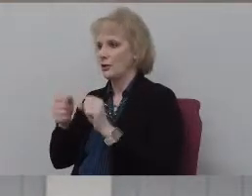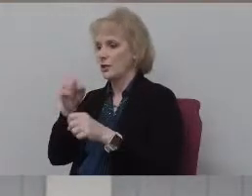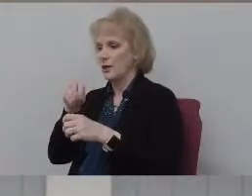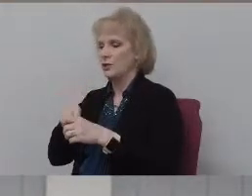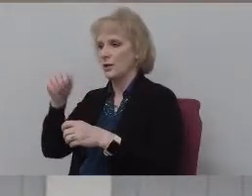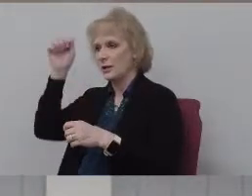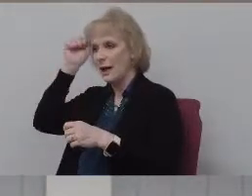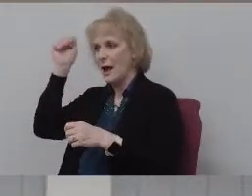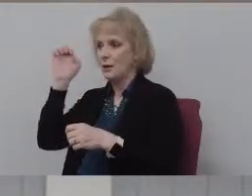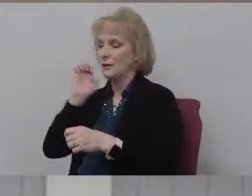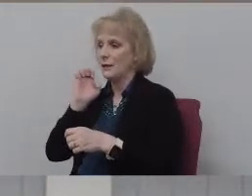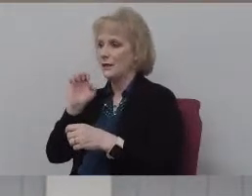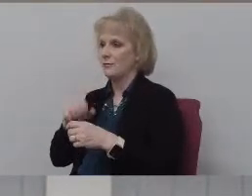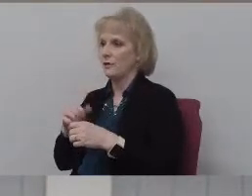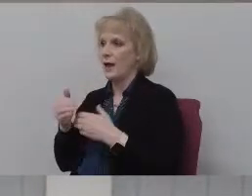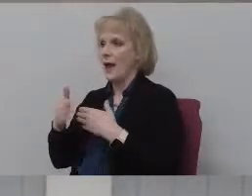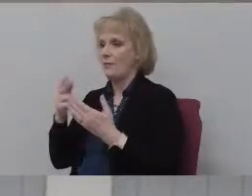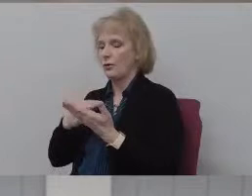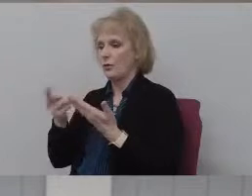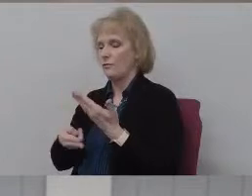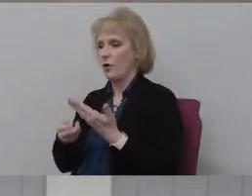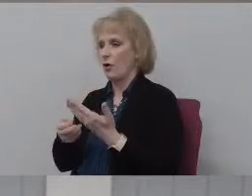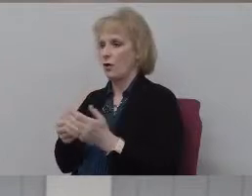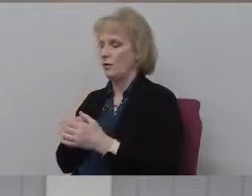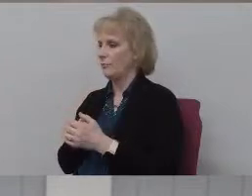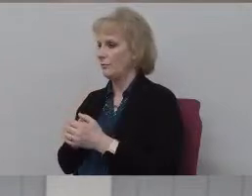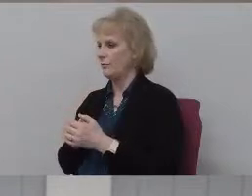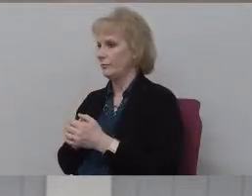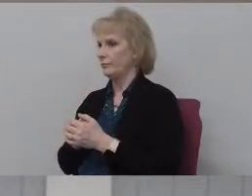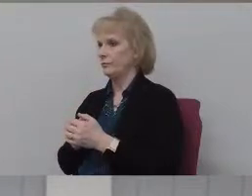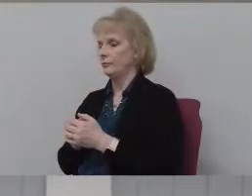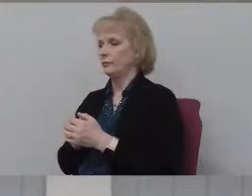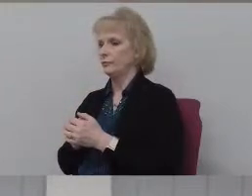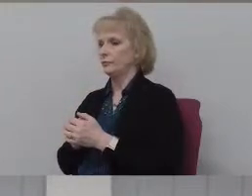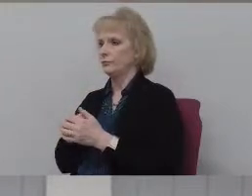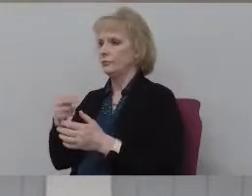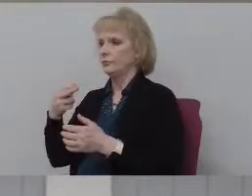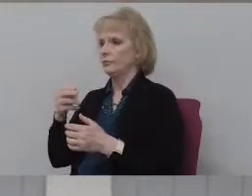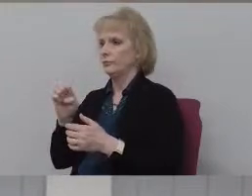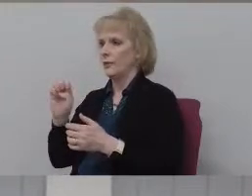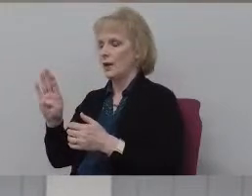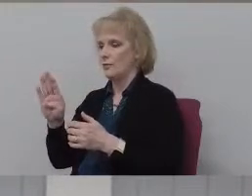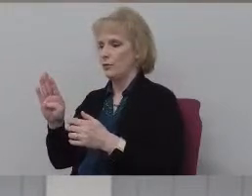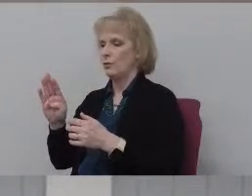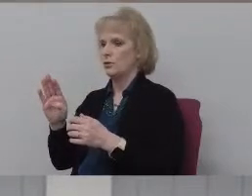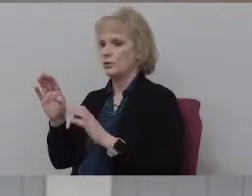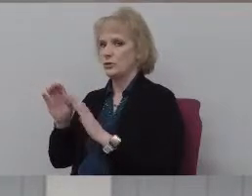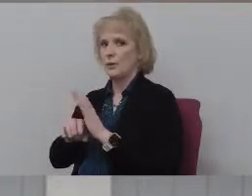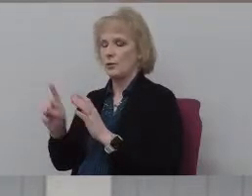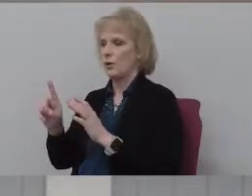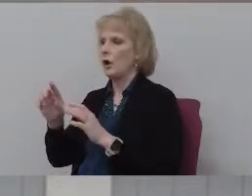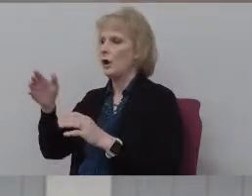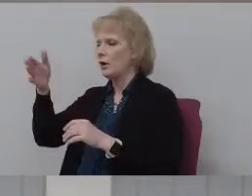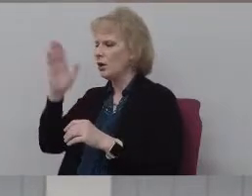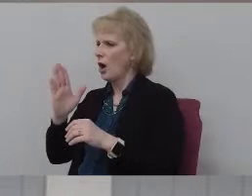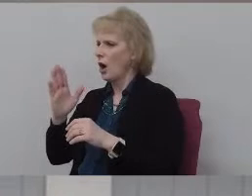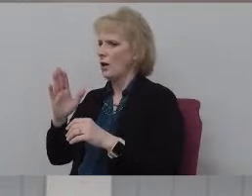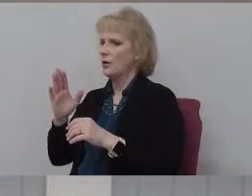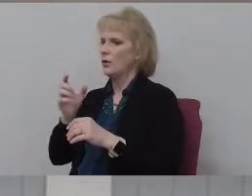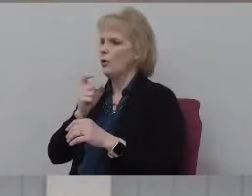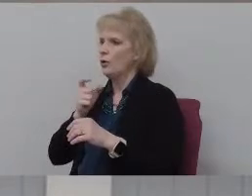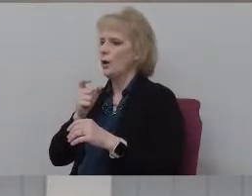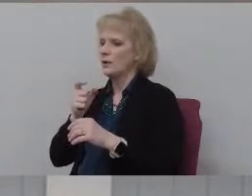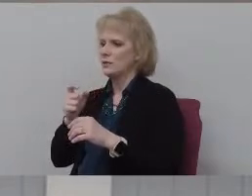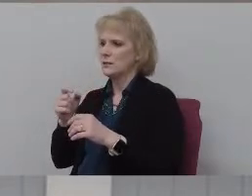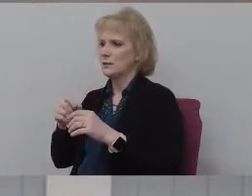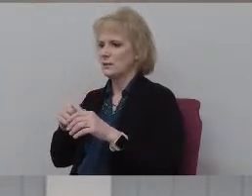Eve after their fall. Hebrews chapter 1, verses 1 and 2 says, God, who at sundry times and in divers